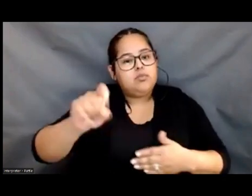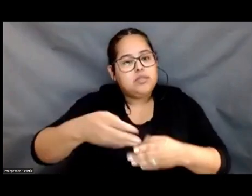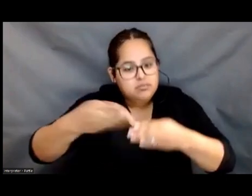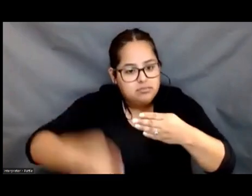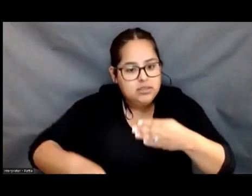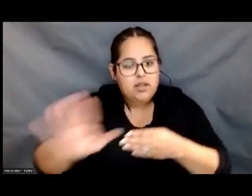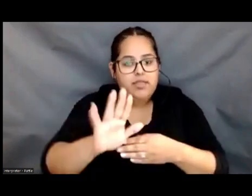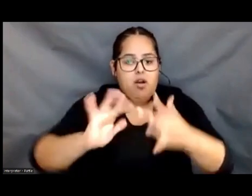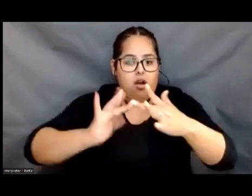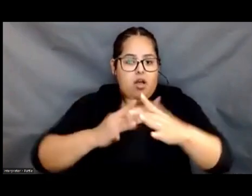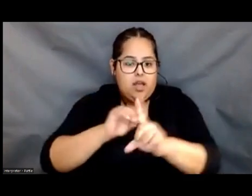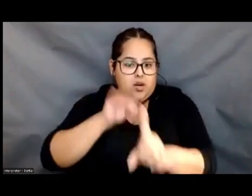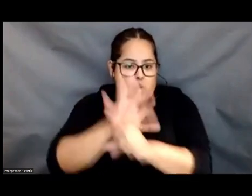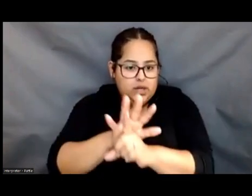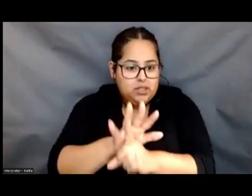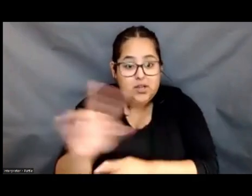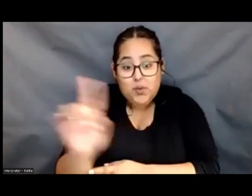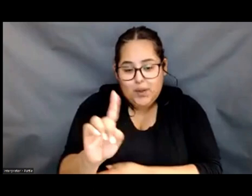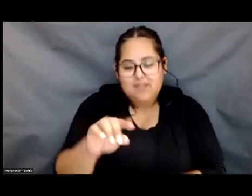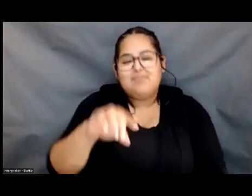online orientation at